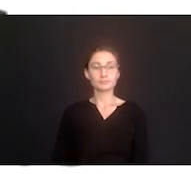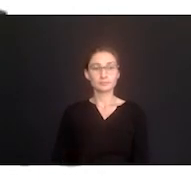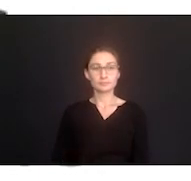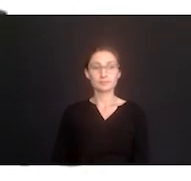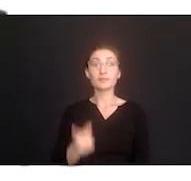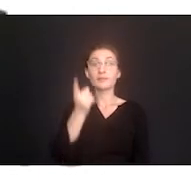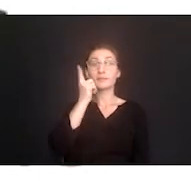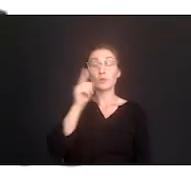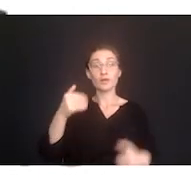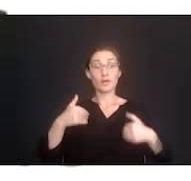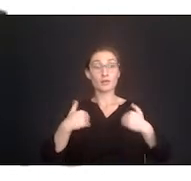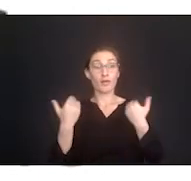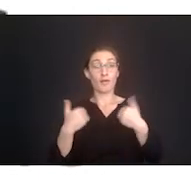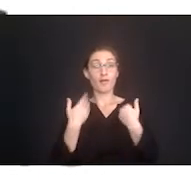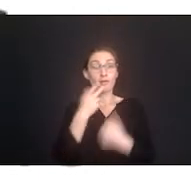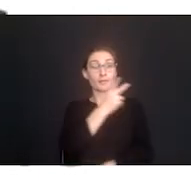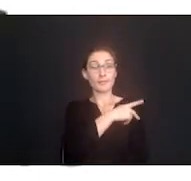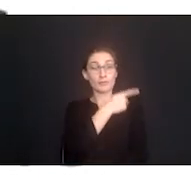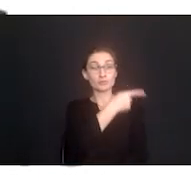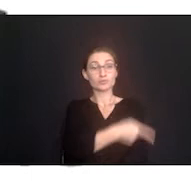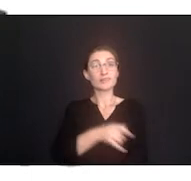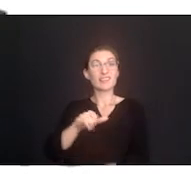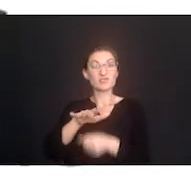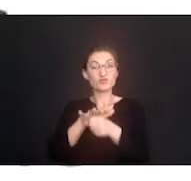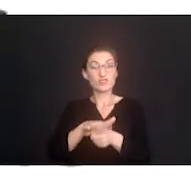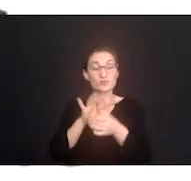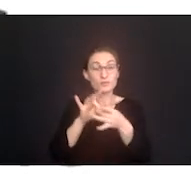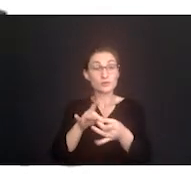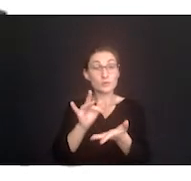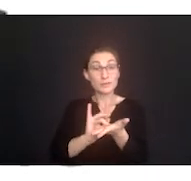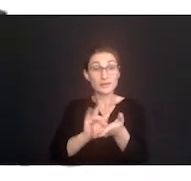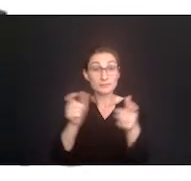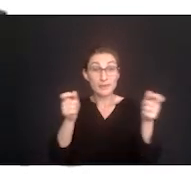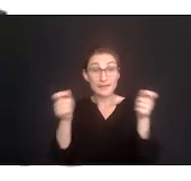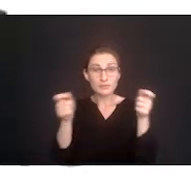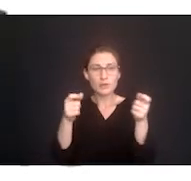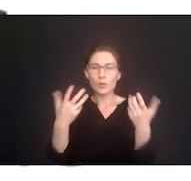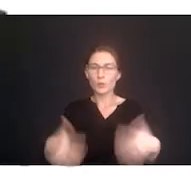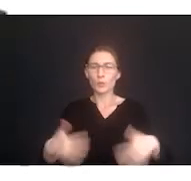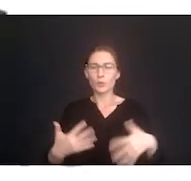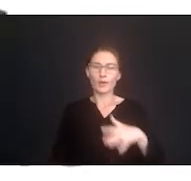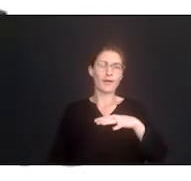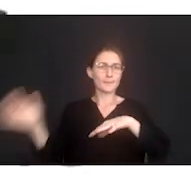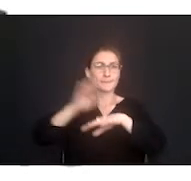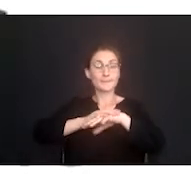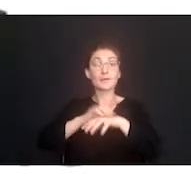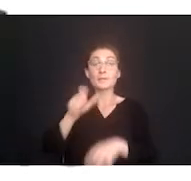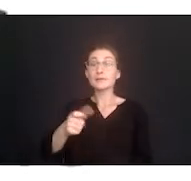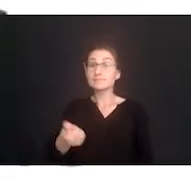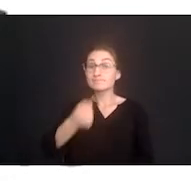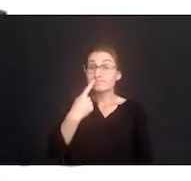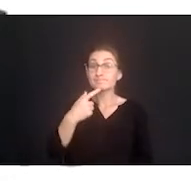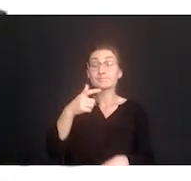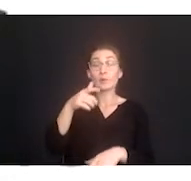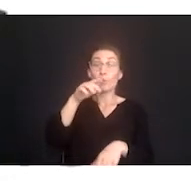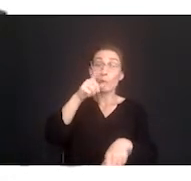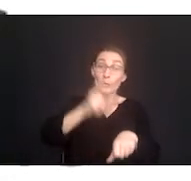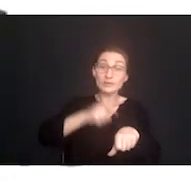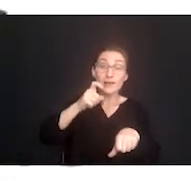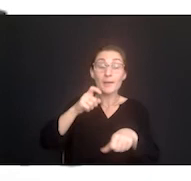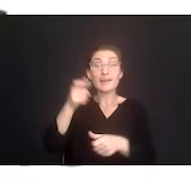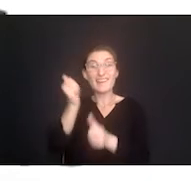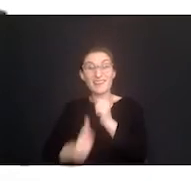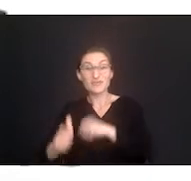For pediatric patients in particular, the stress related to medication management, ensuring that they take their medication on time, every time,